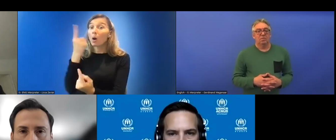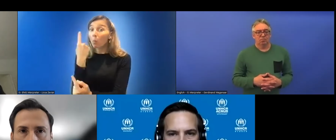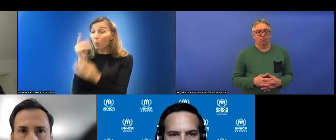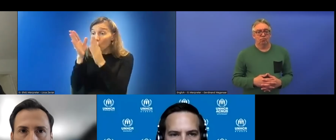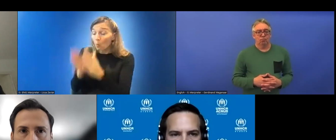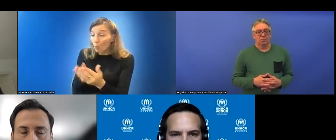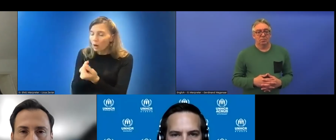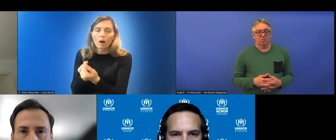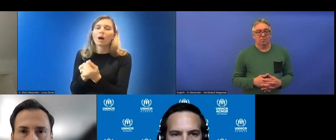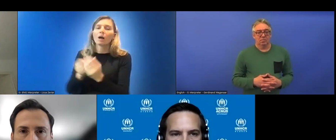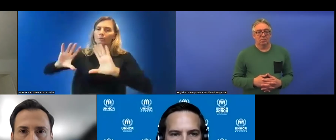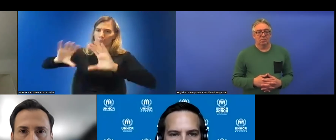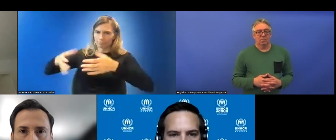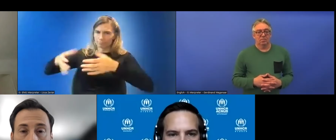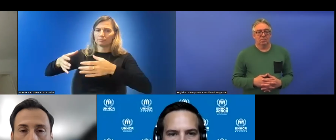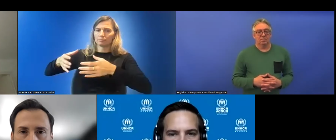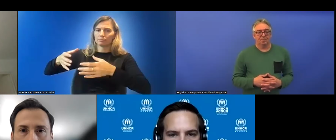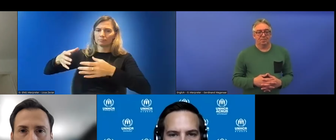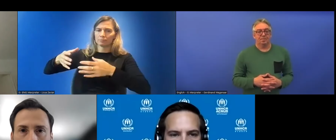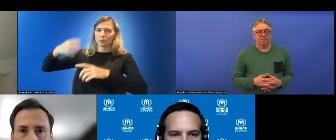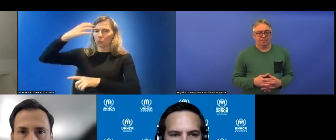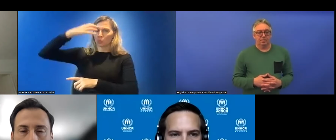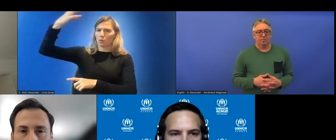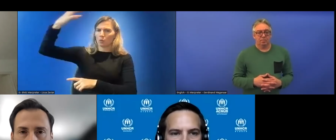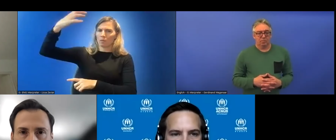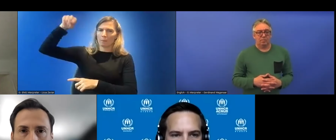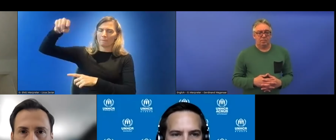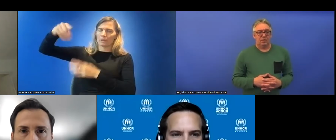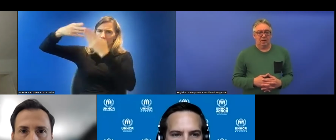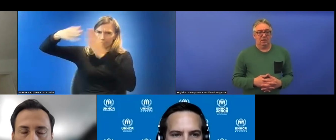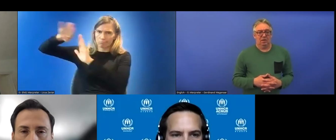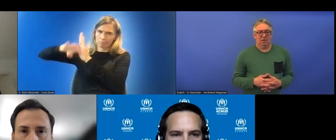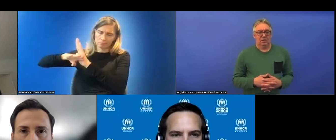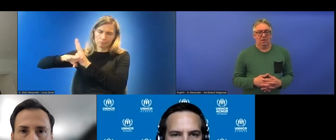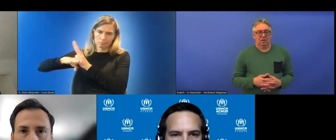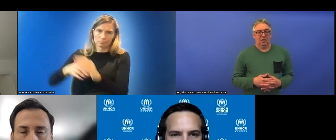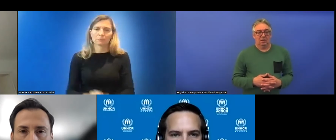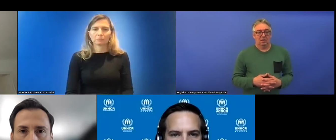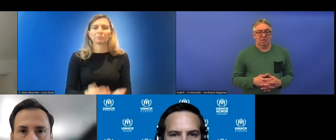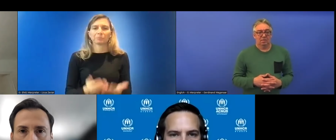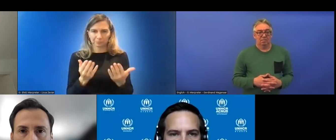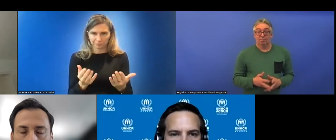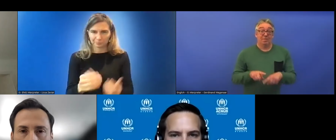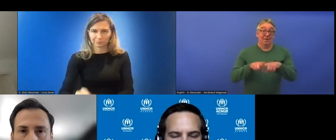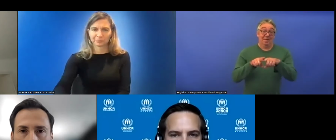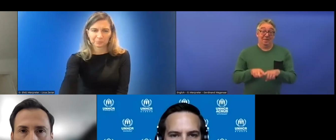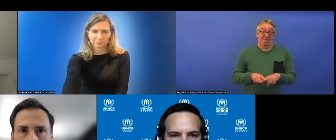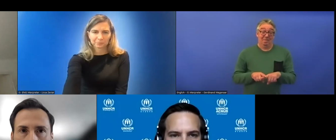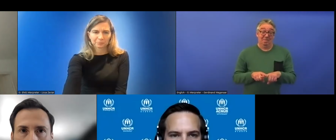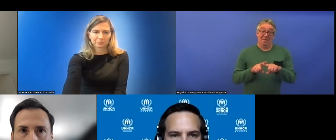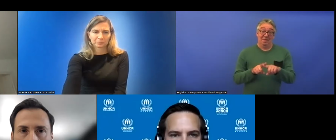be the complete reply to that question. Depending on the country, there can also